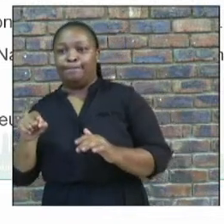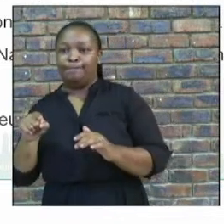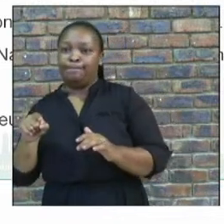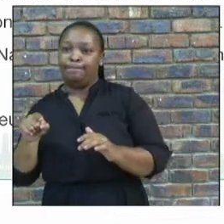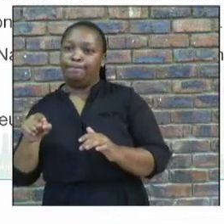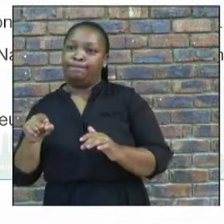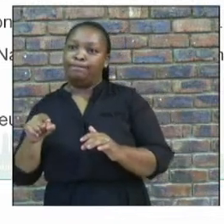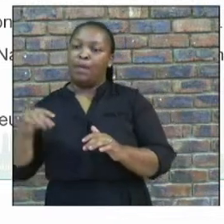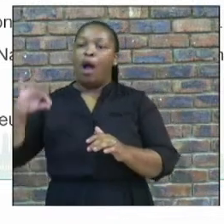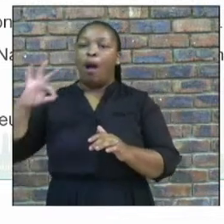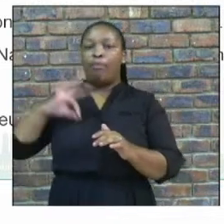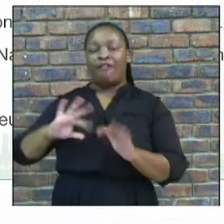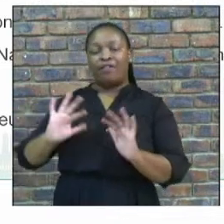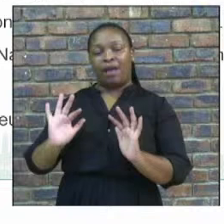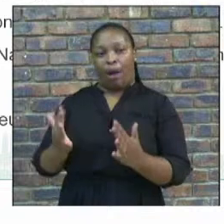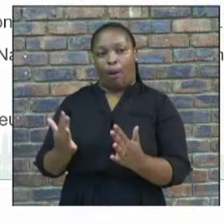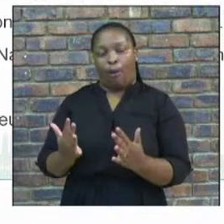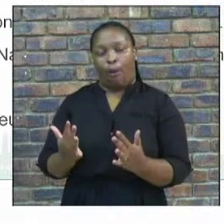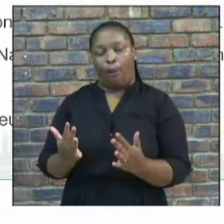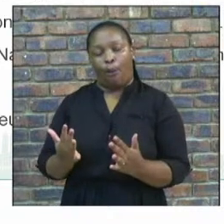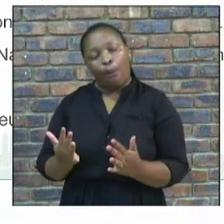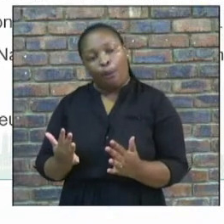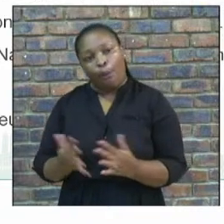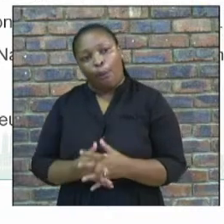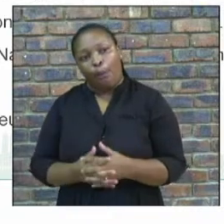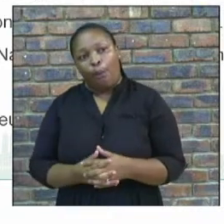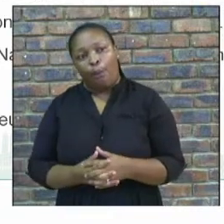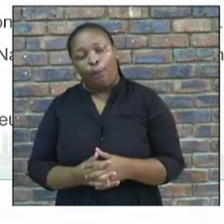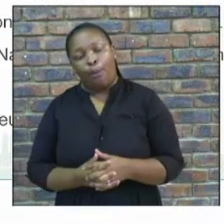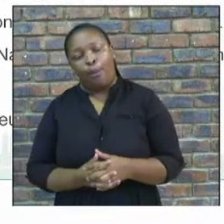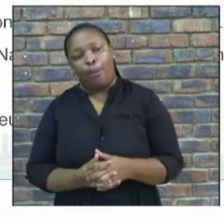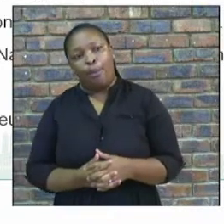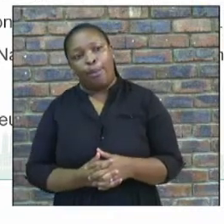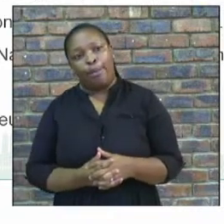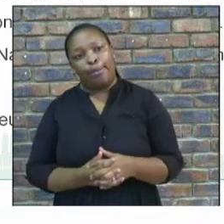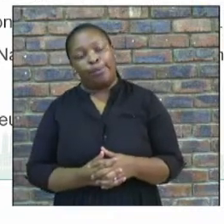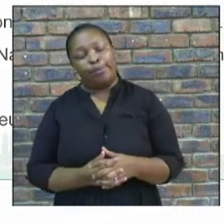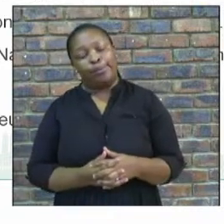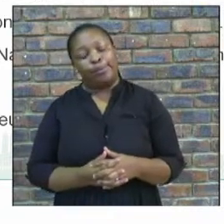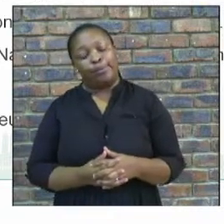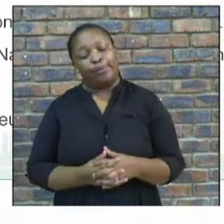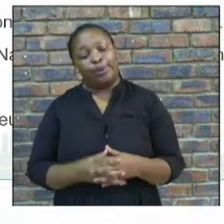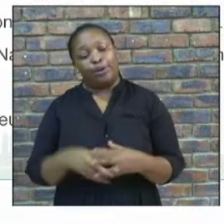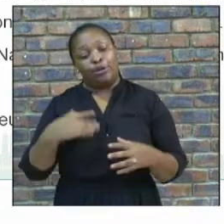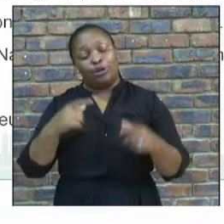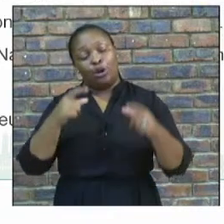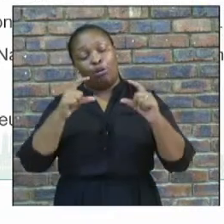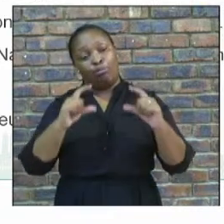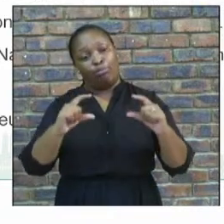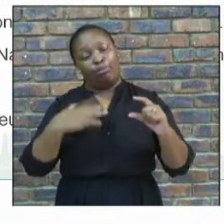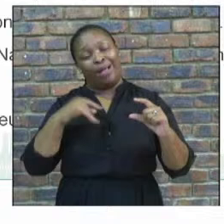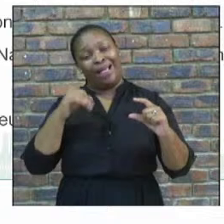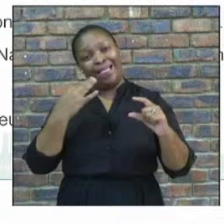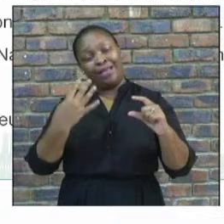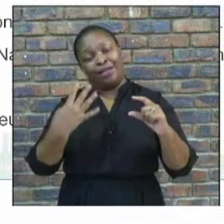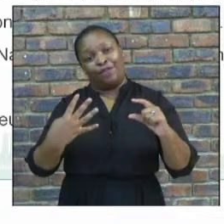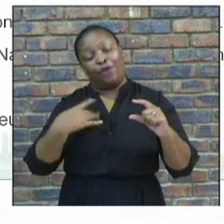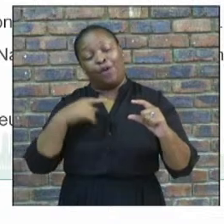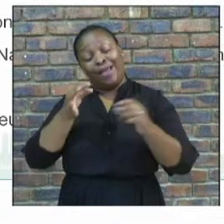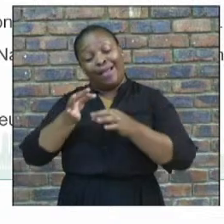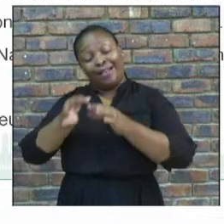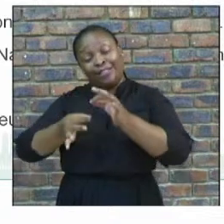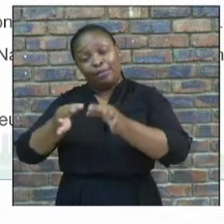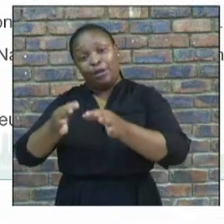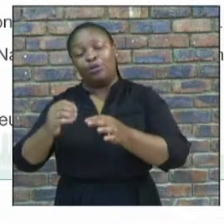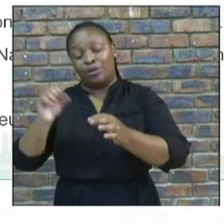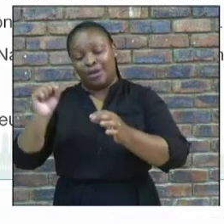exploration and production of petroleum right? So clause 34 is state that the state